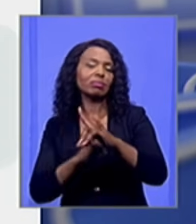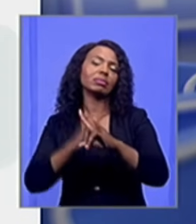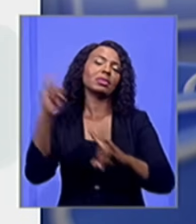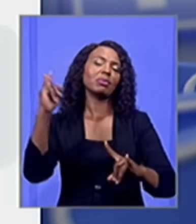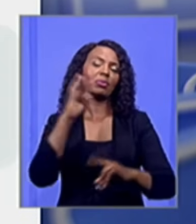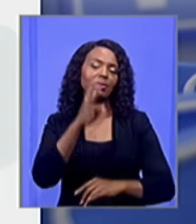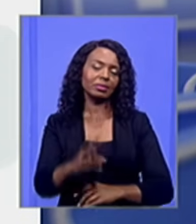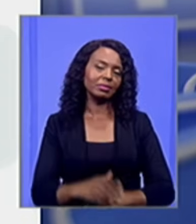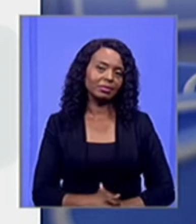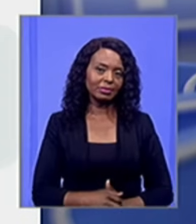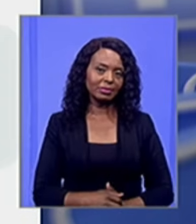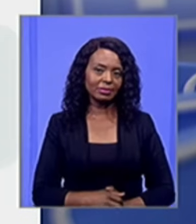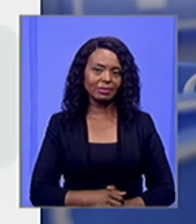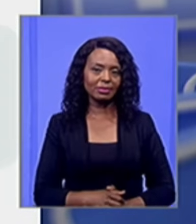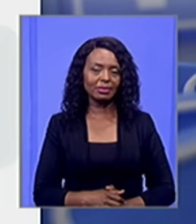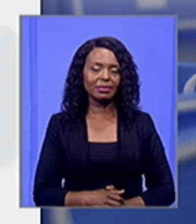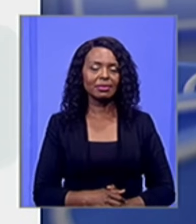mehlolo.